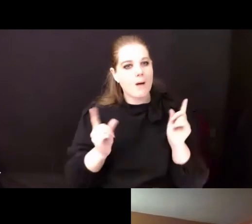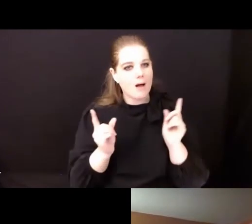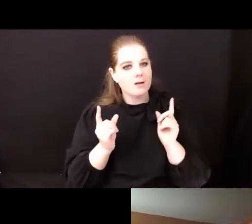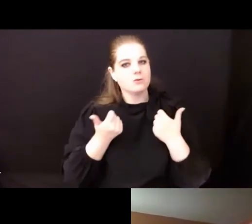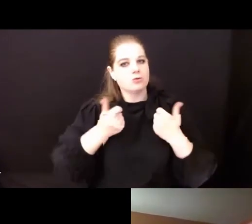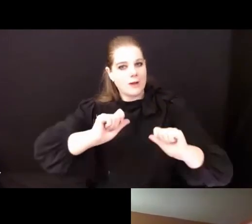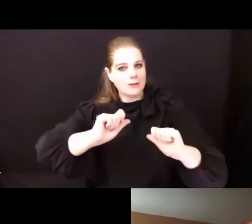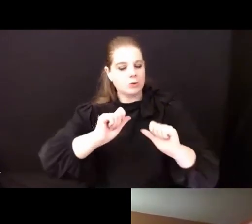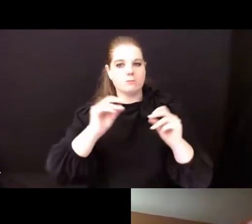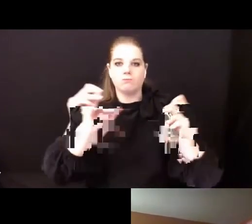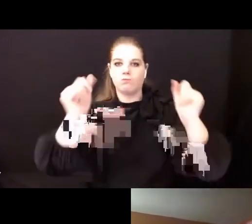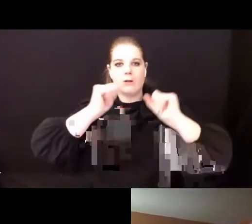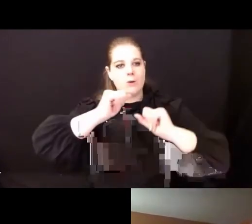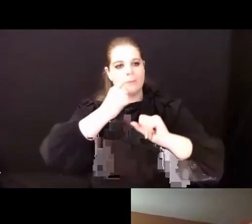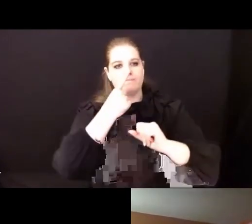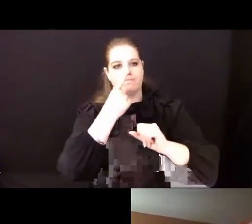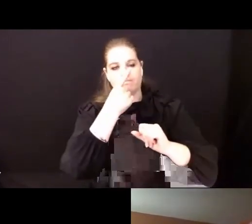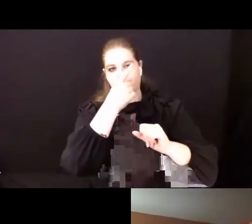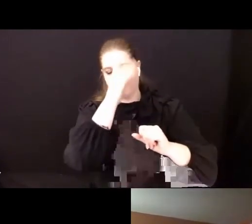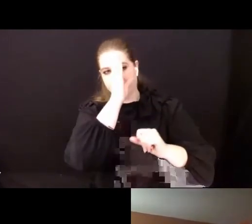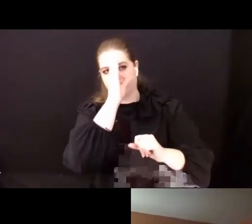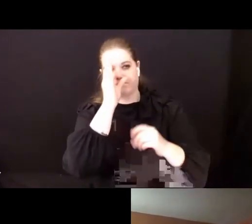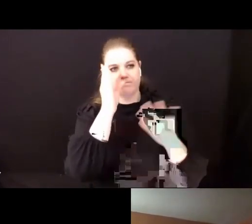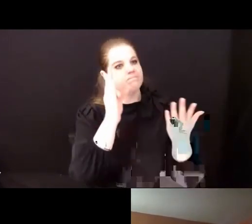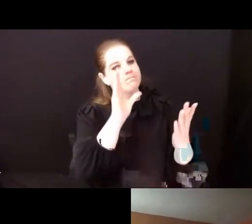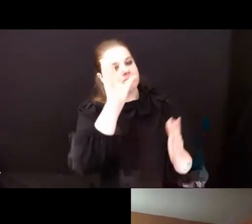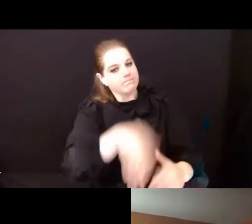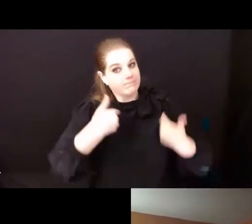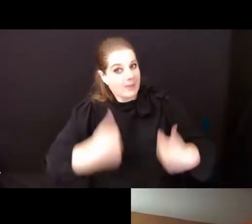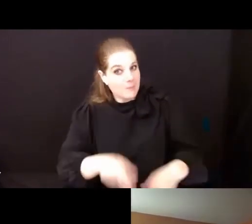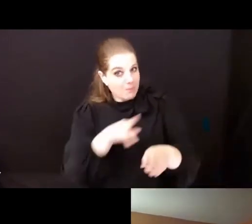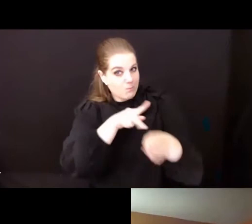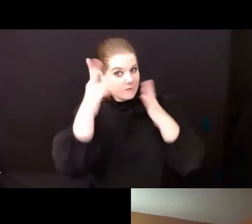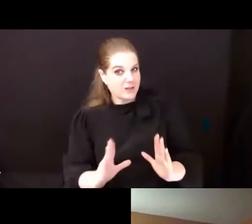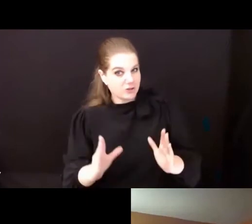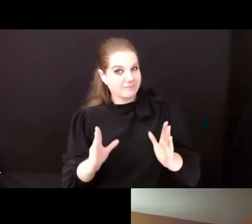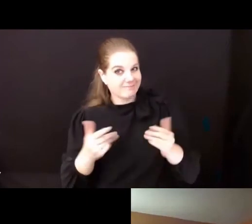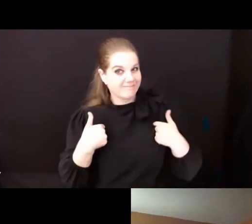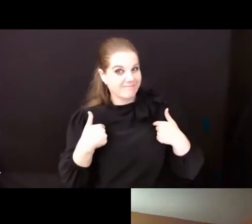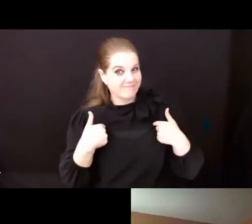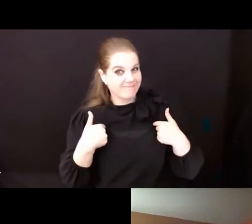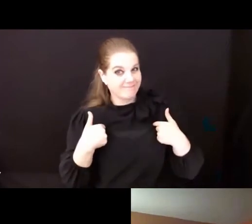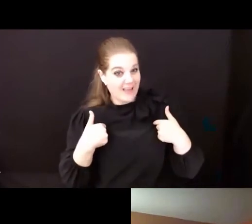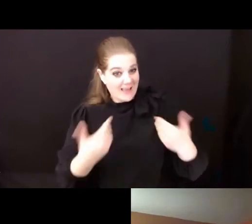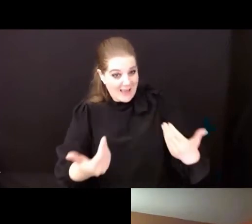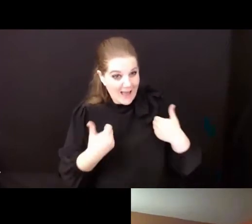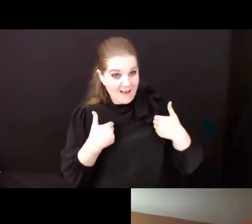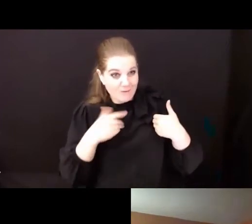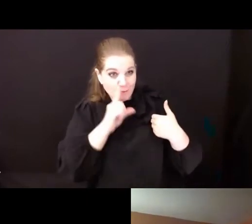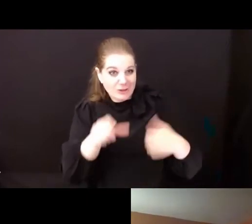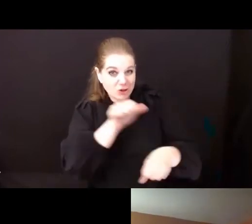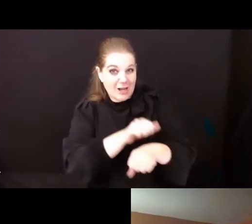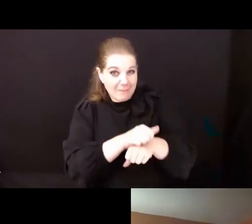the bud to say, no, I'm a professional. I have a real job and